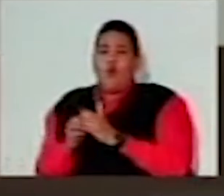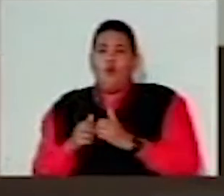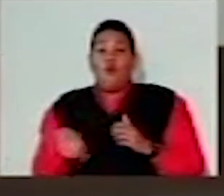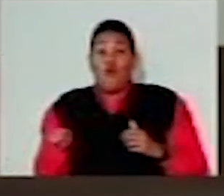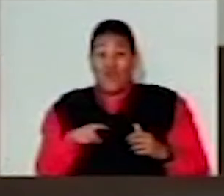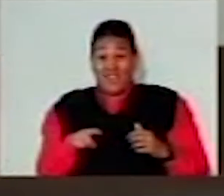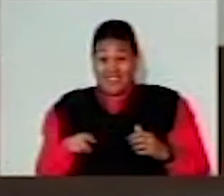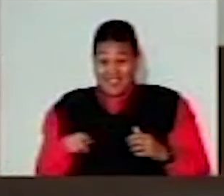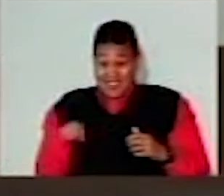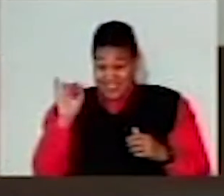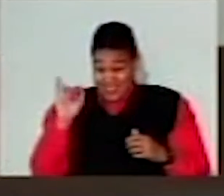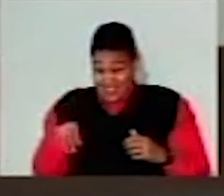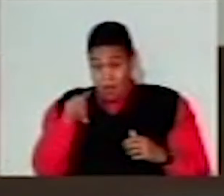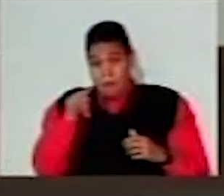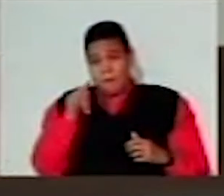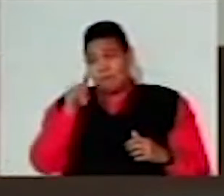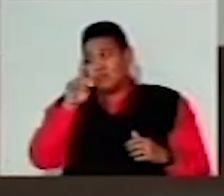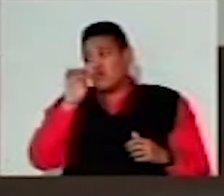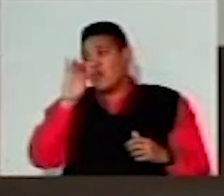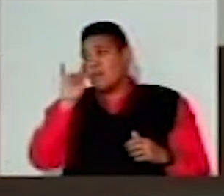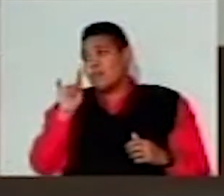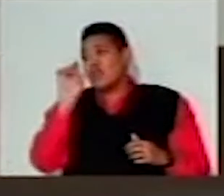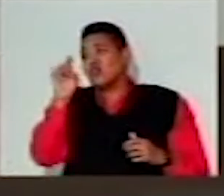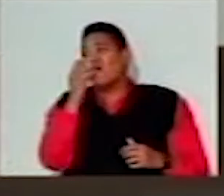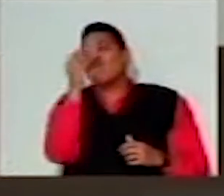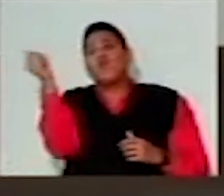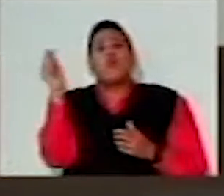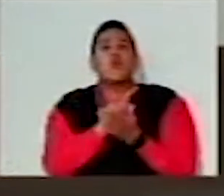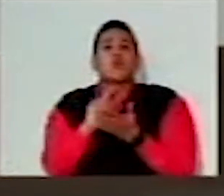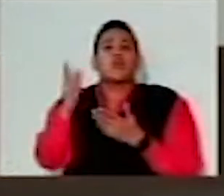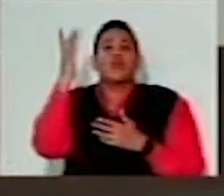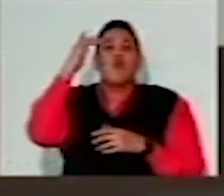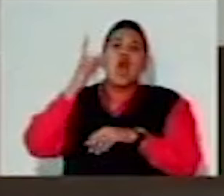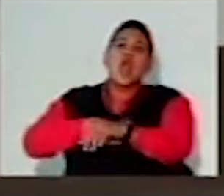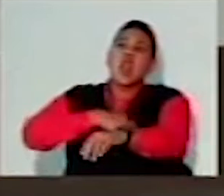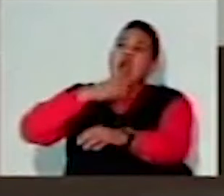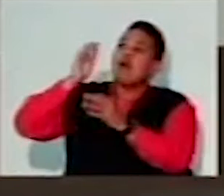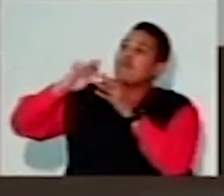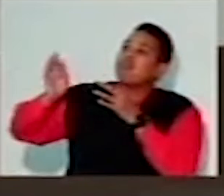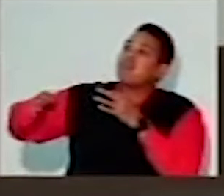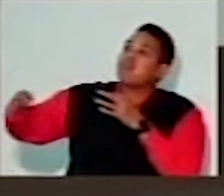a probate should take more than a few weeks.